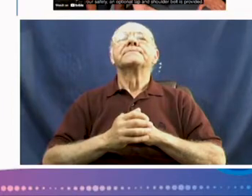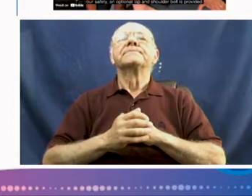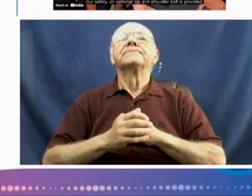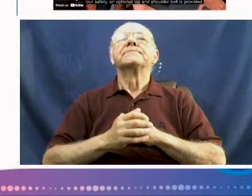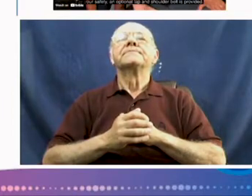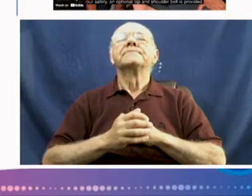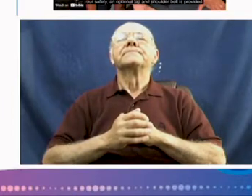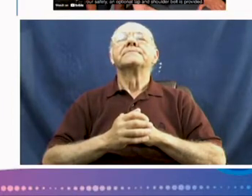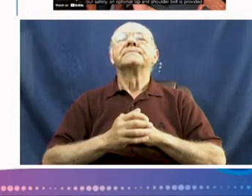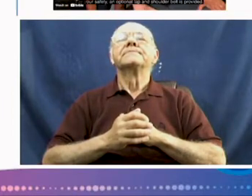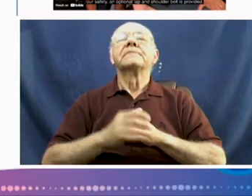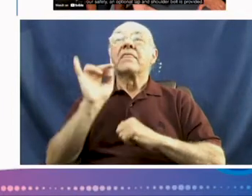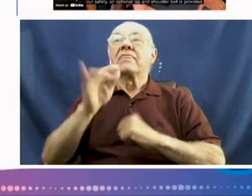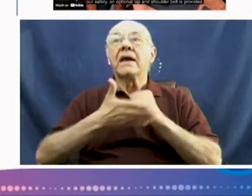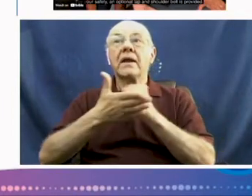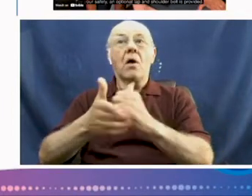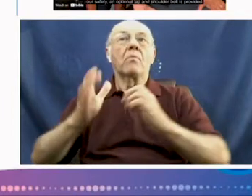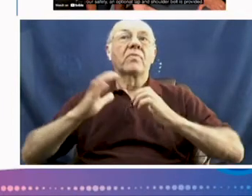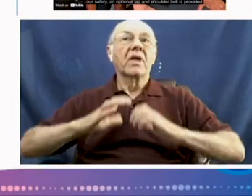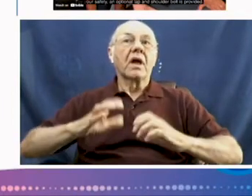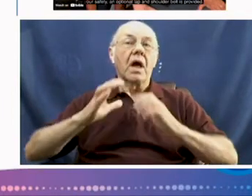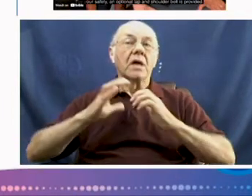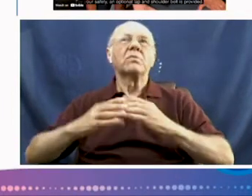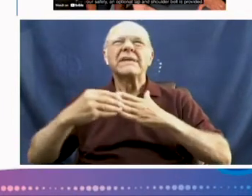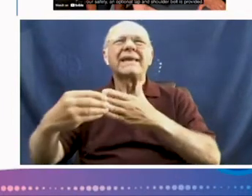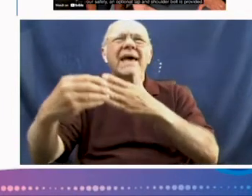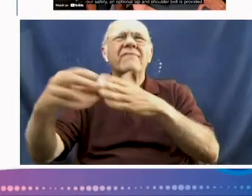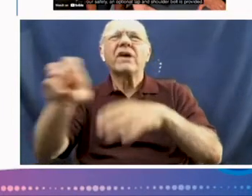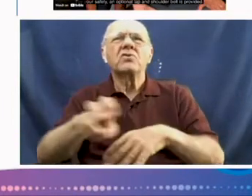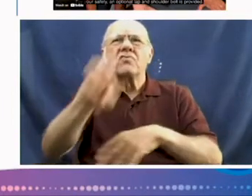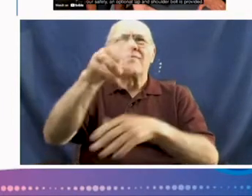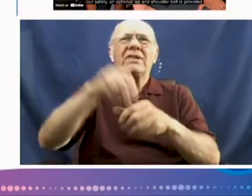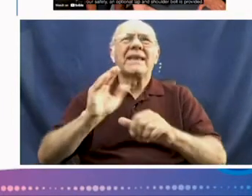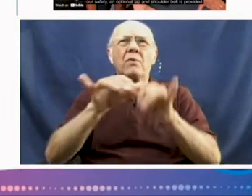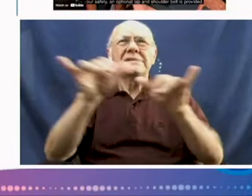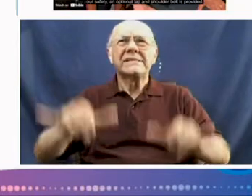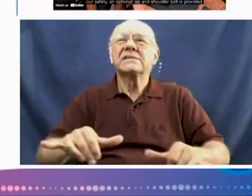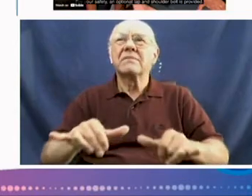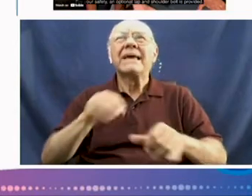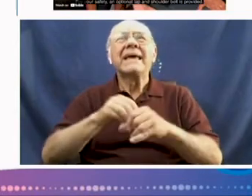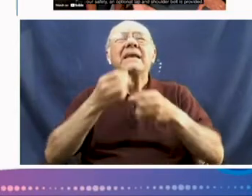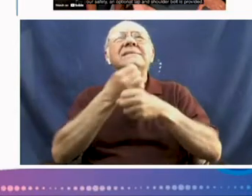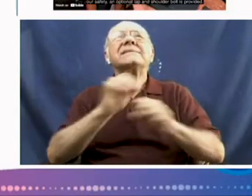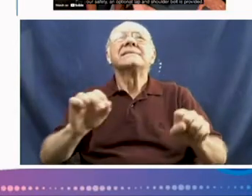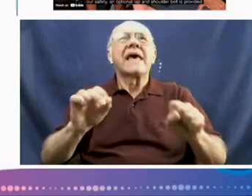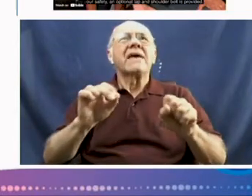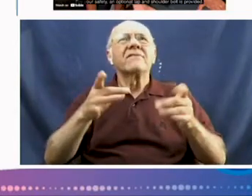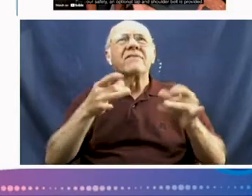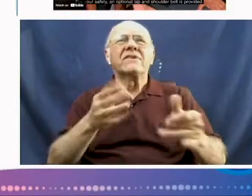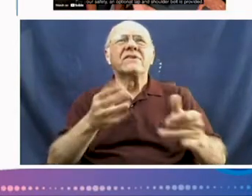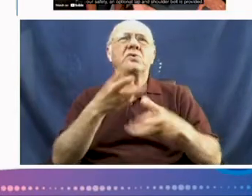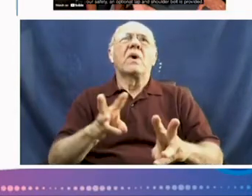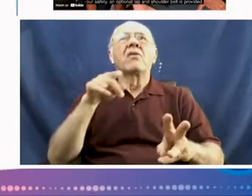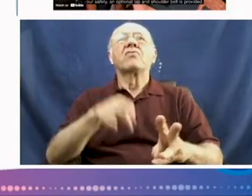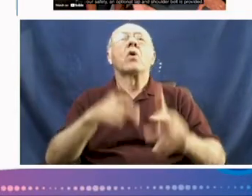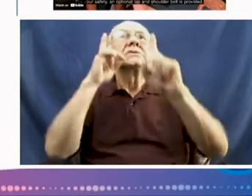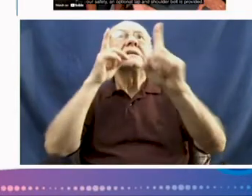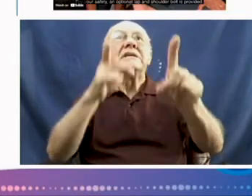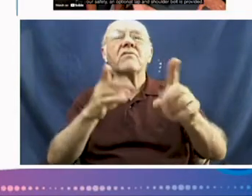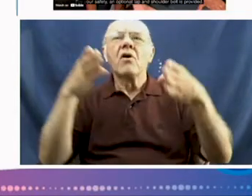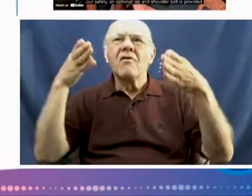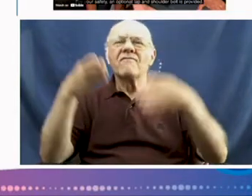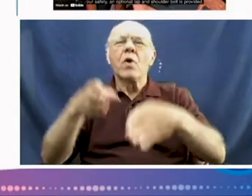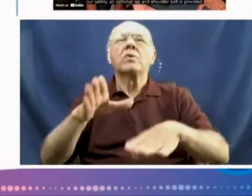that help customers navigate travel on our system safely and efficiently. These initiatives are focused on